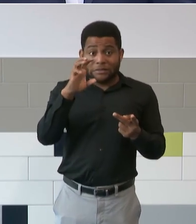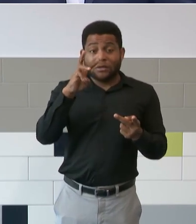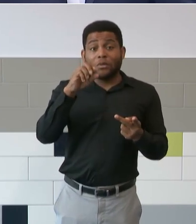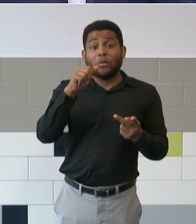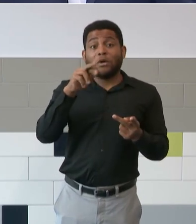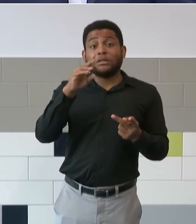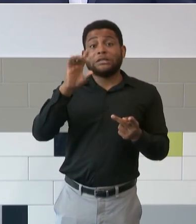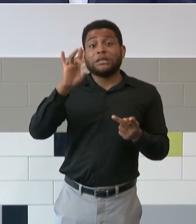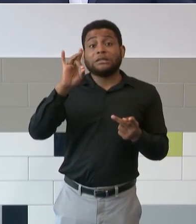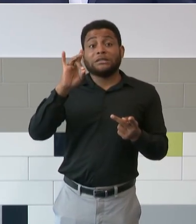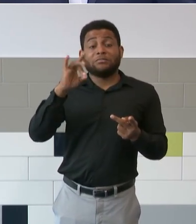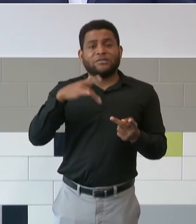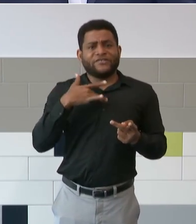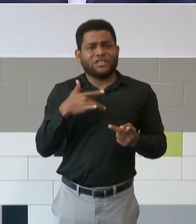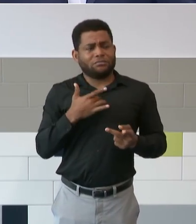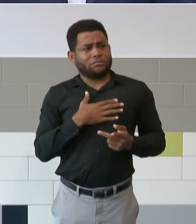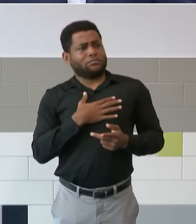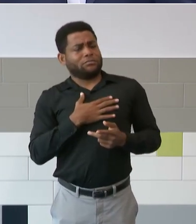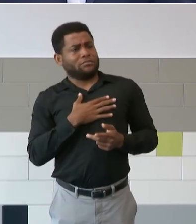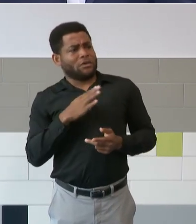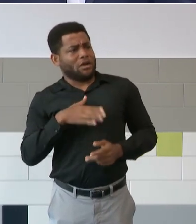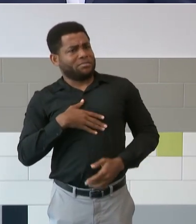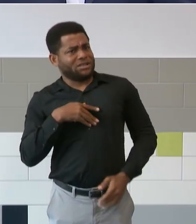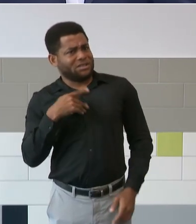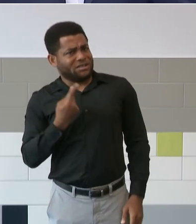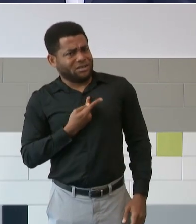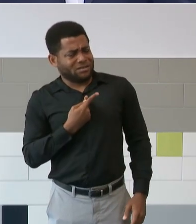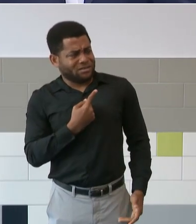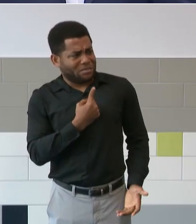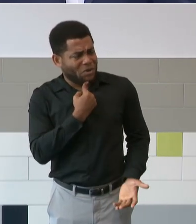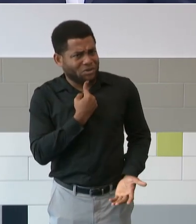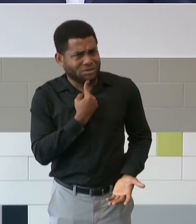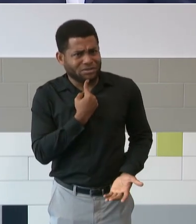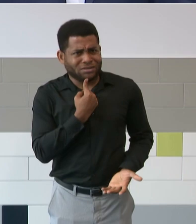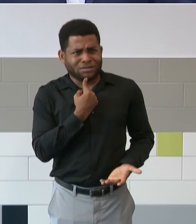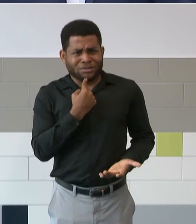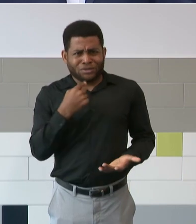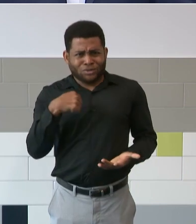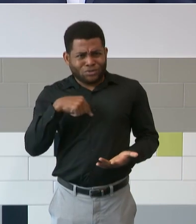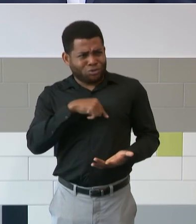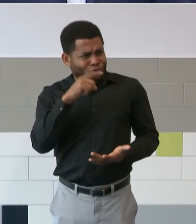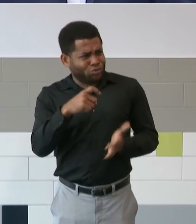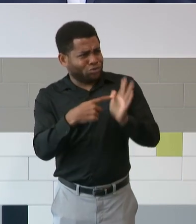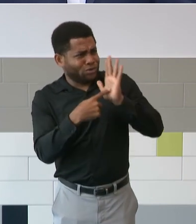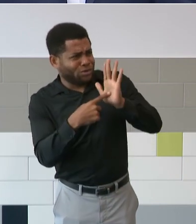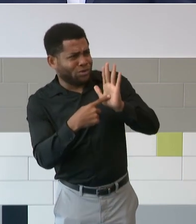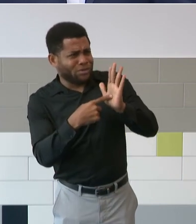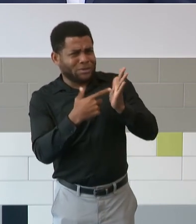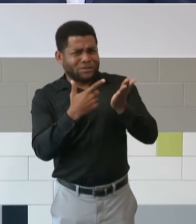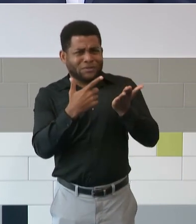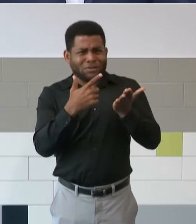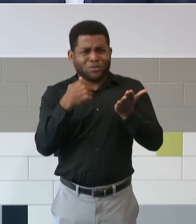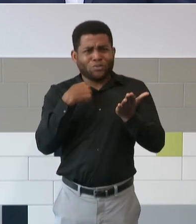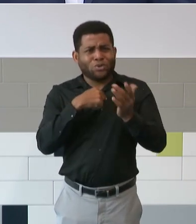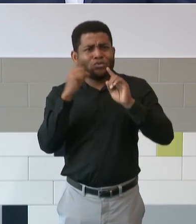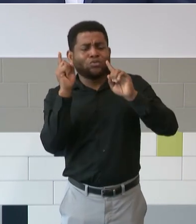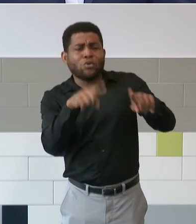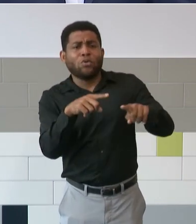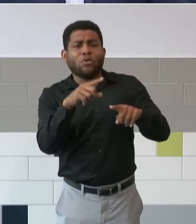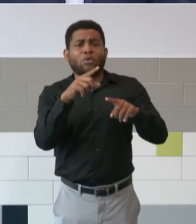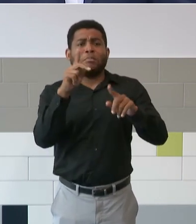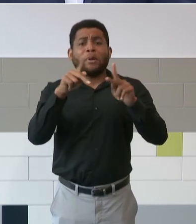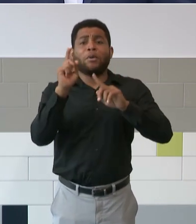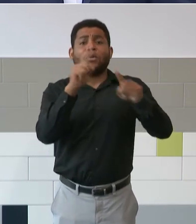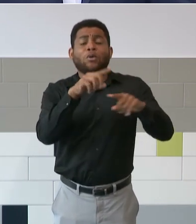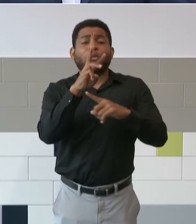disappointed. People need representation. They need people that go down to the Wilson Building and put them first and fight for